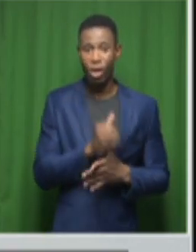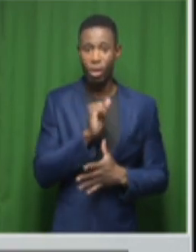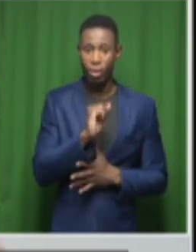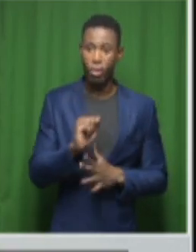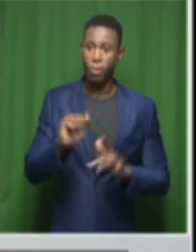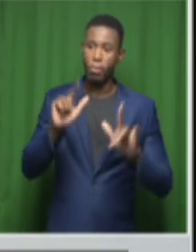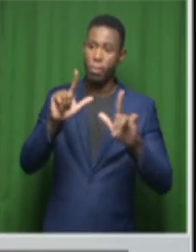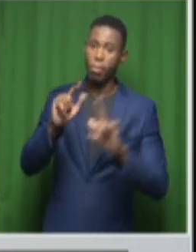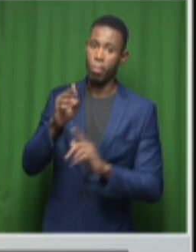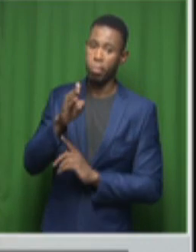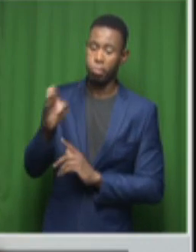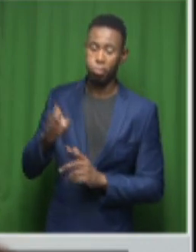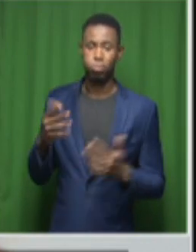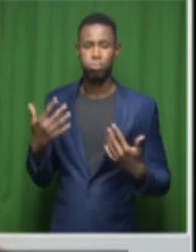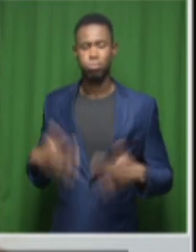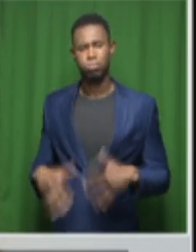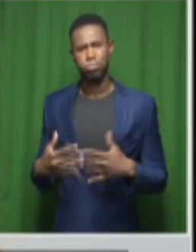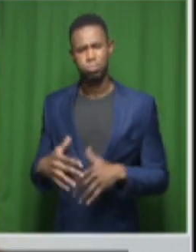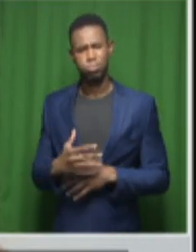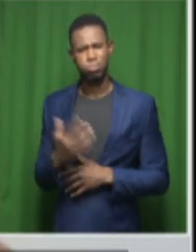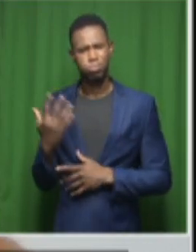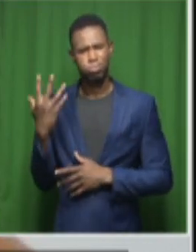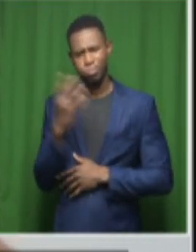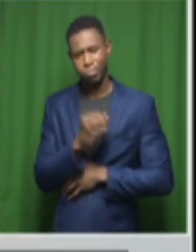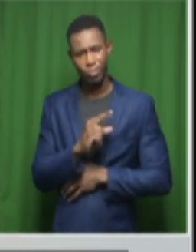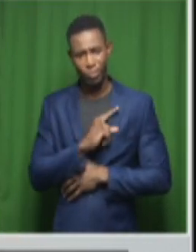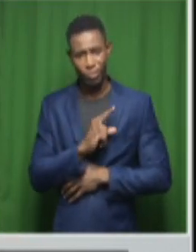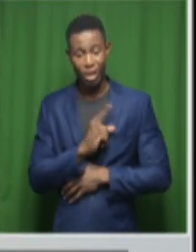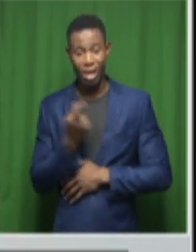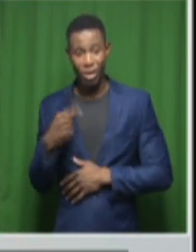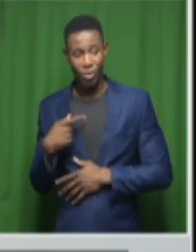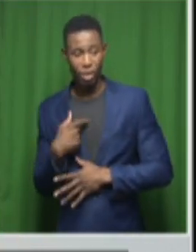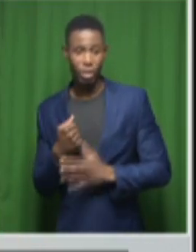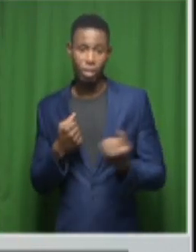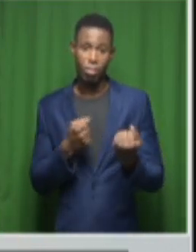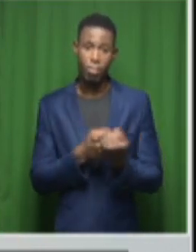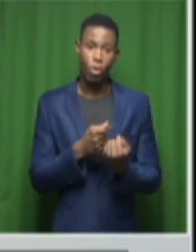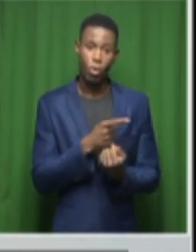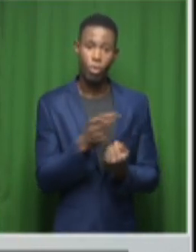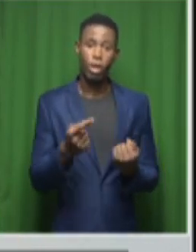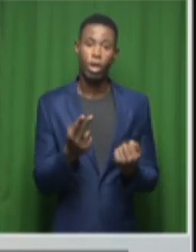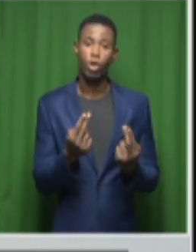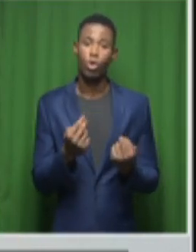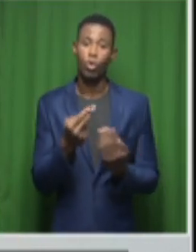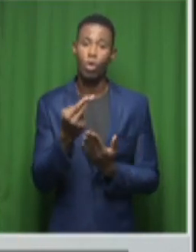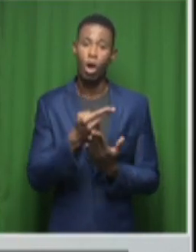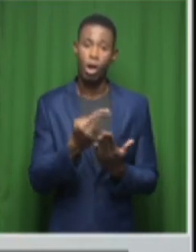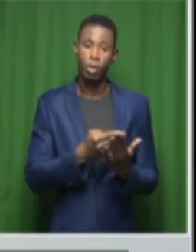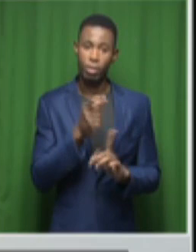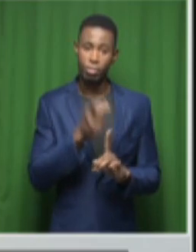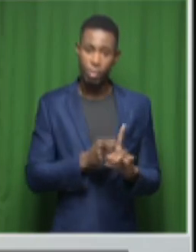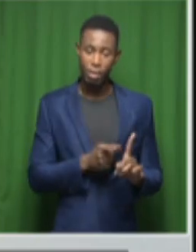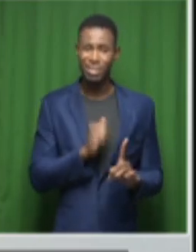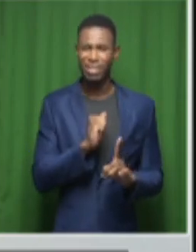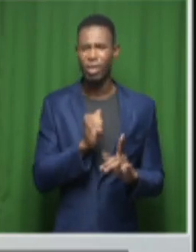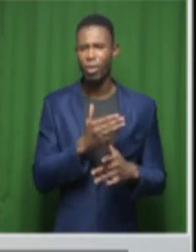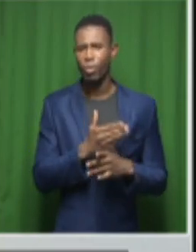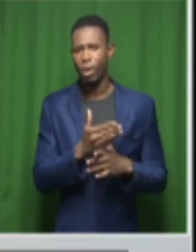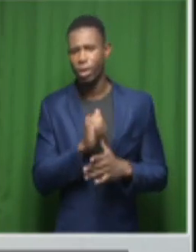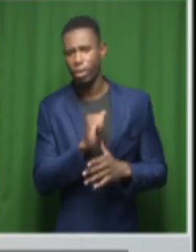see how supporting emerging artists helps them develop their careers, and then they can show out